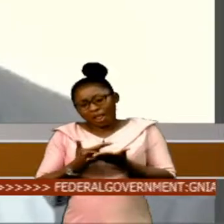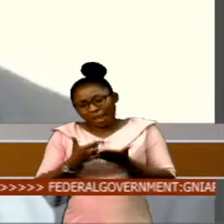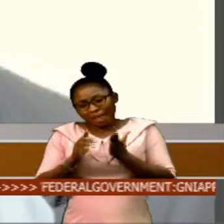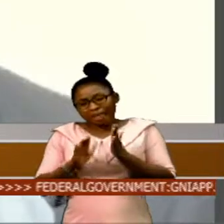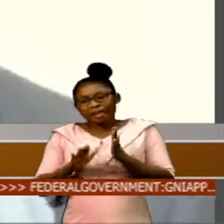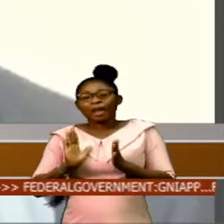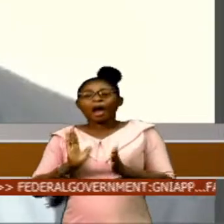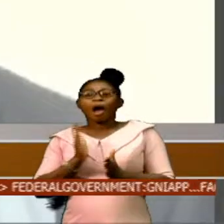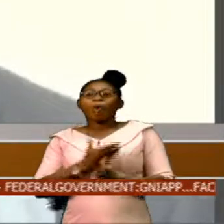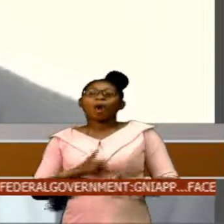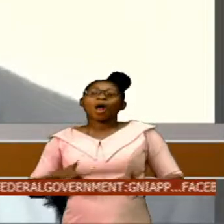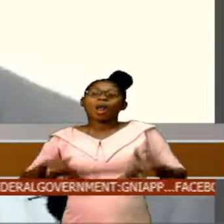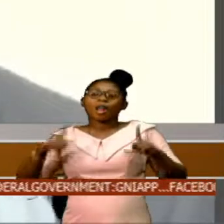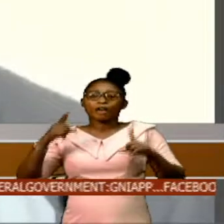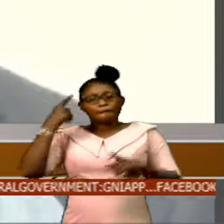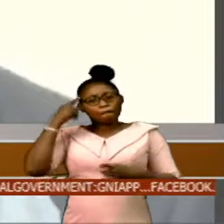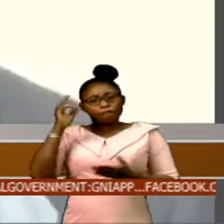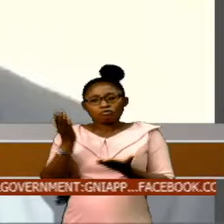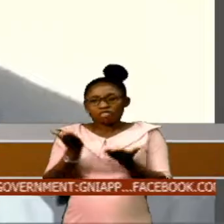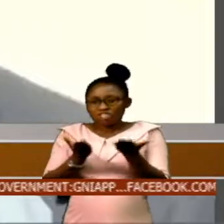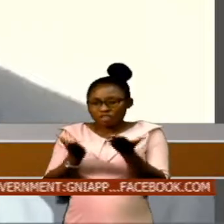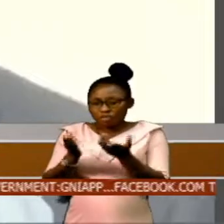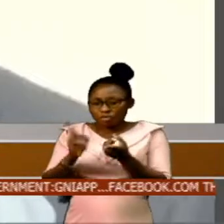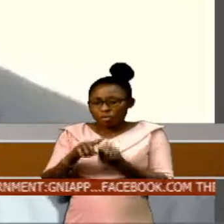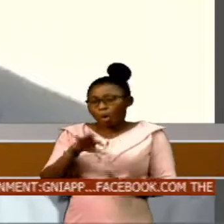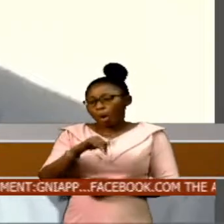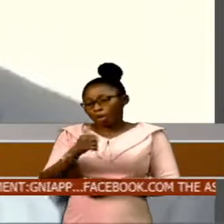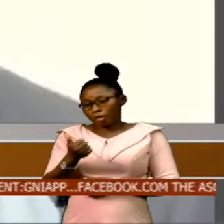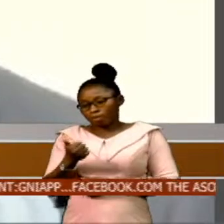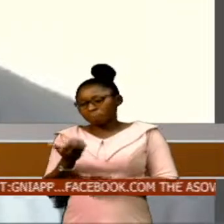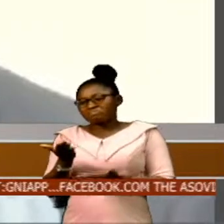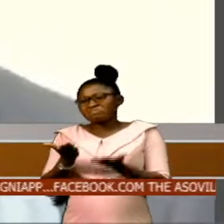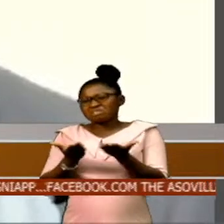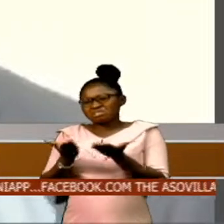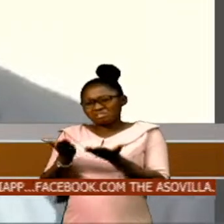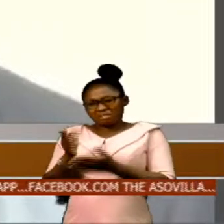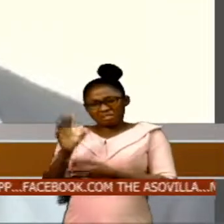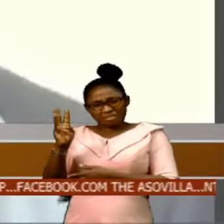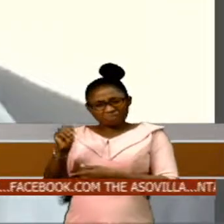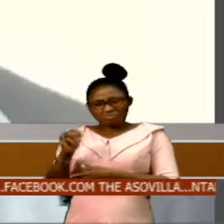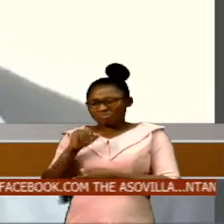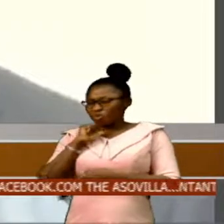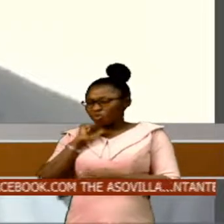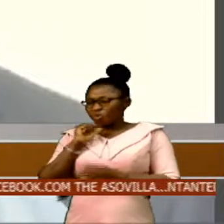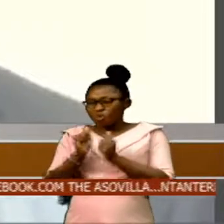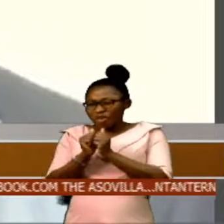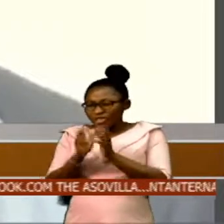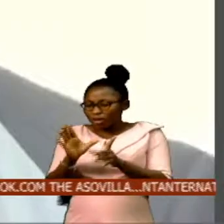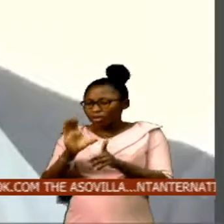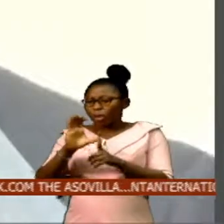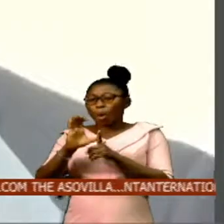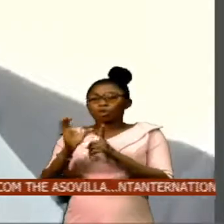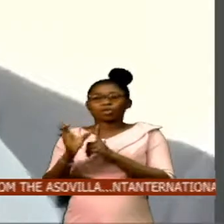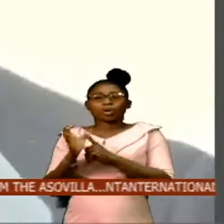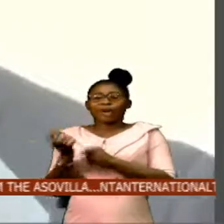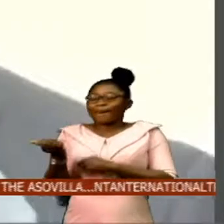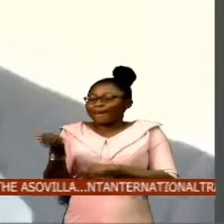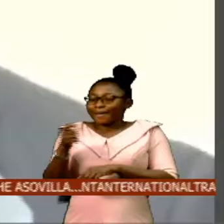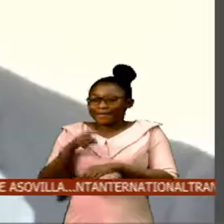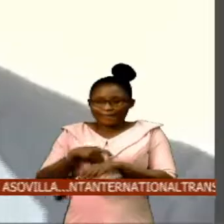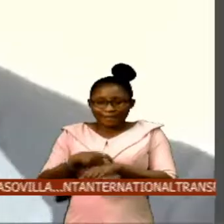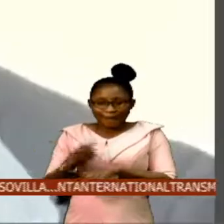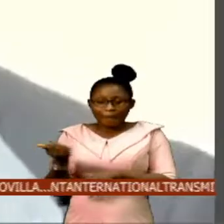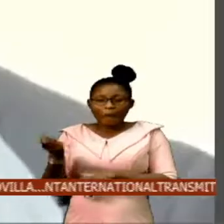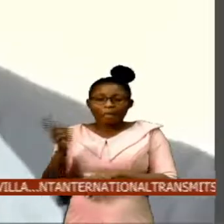lives for the service of others, selflessly, unconditionally,